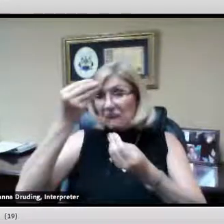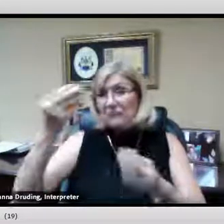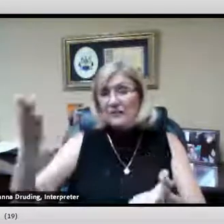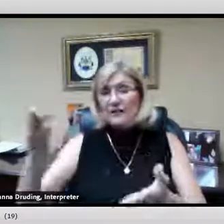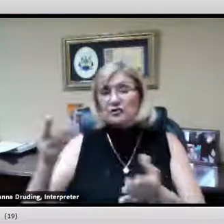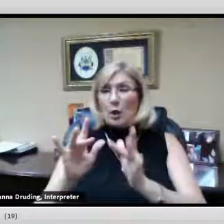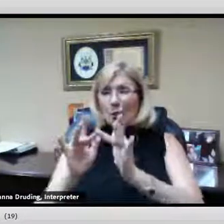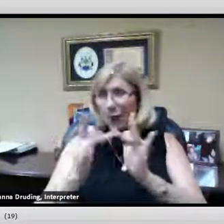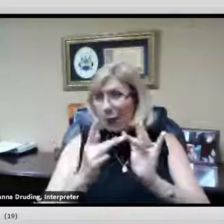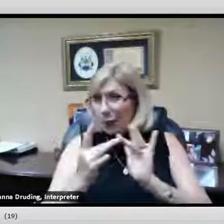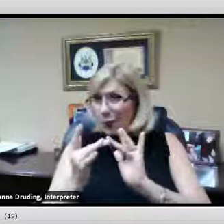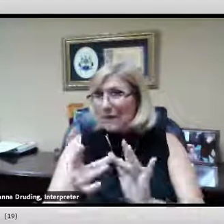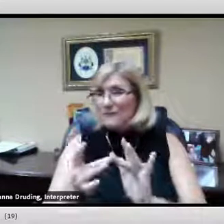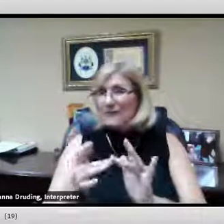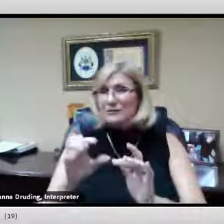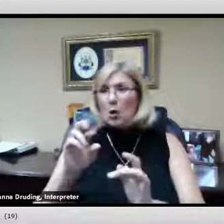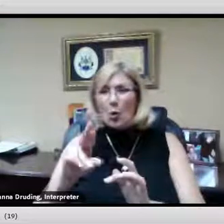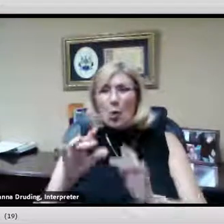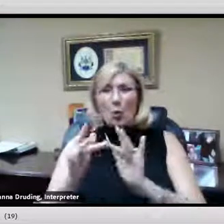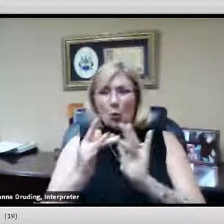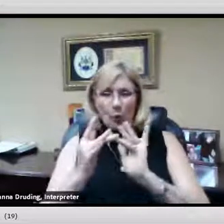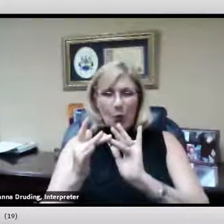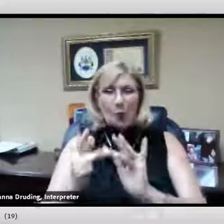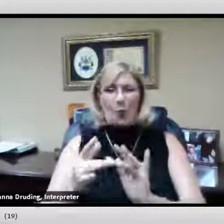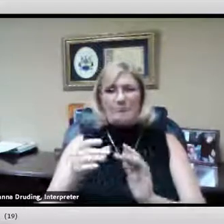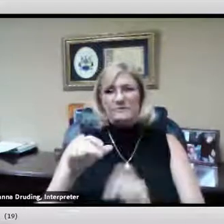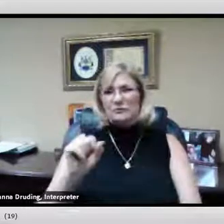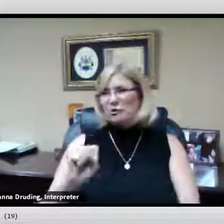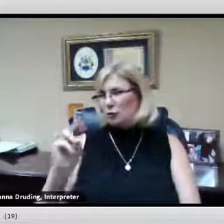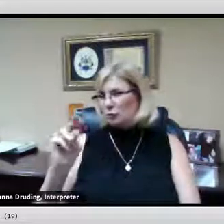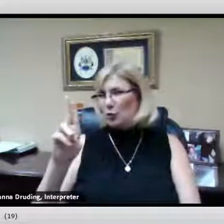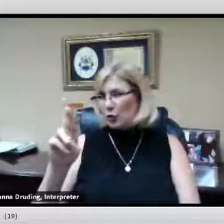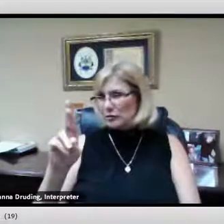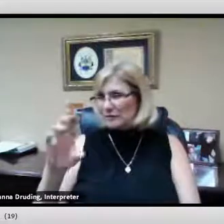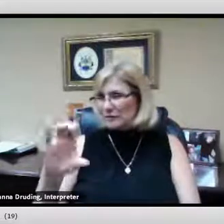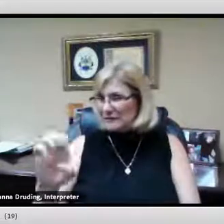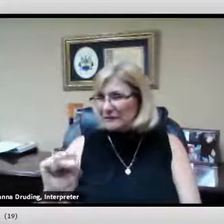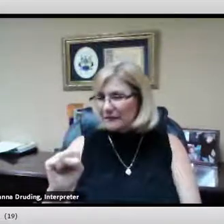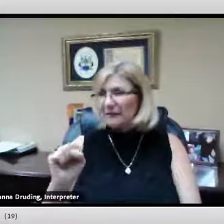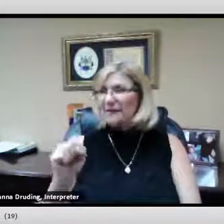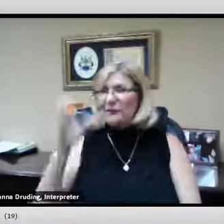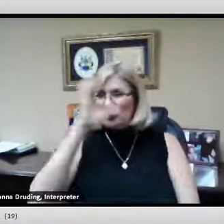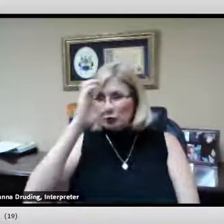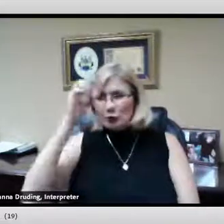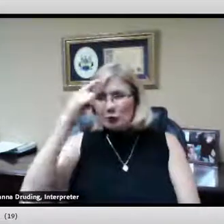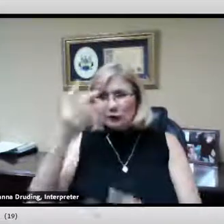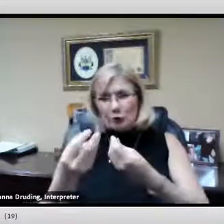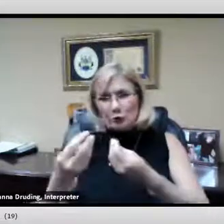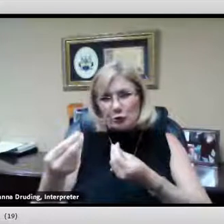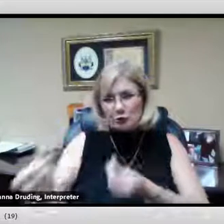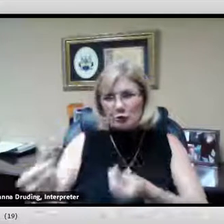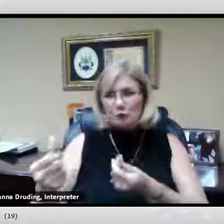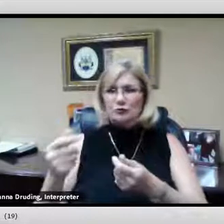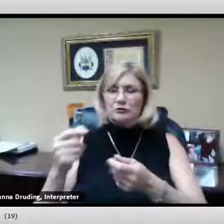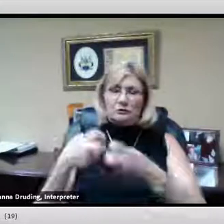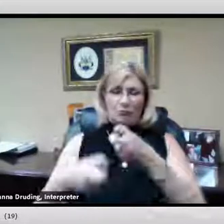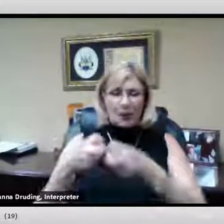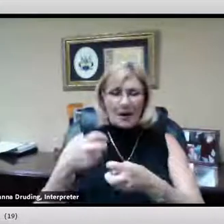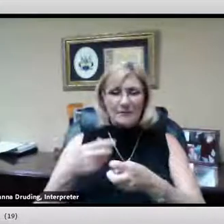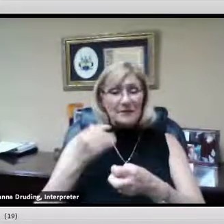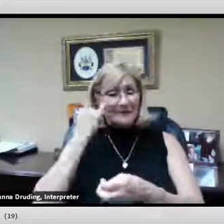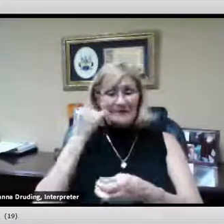page or web source that you can search for solutions to problems. I do that quite a bit. And if I